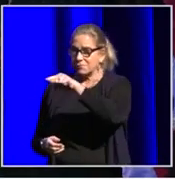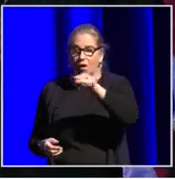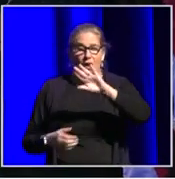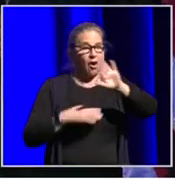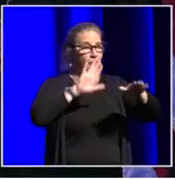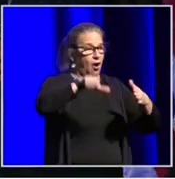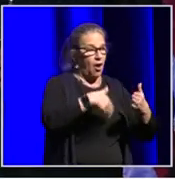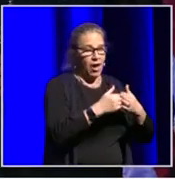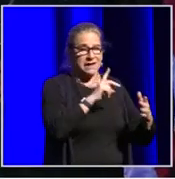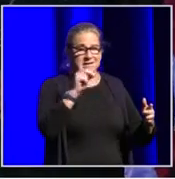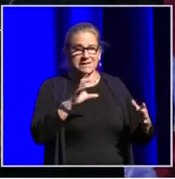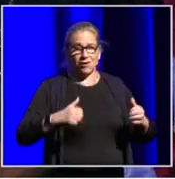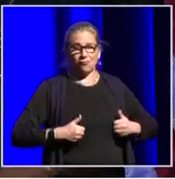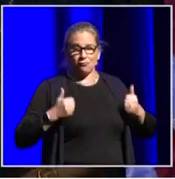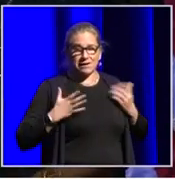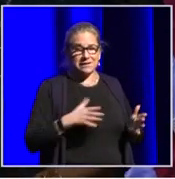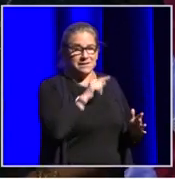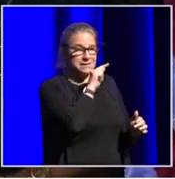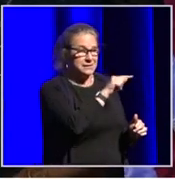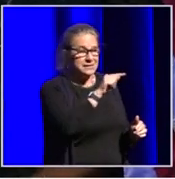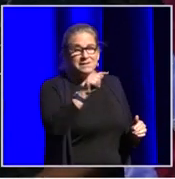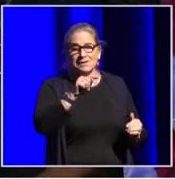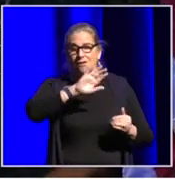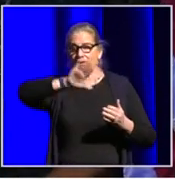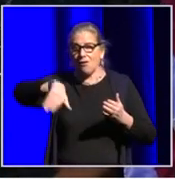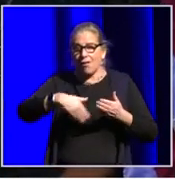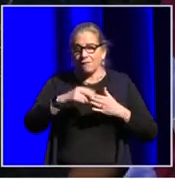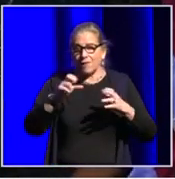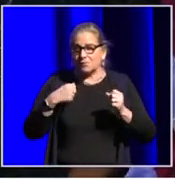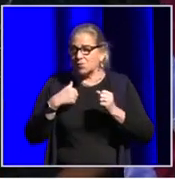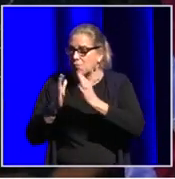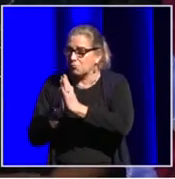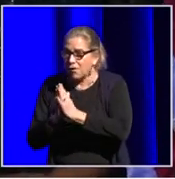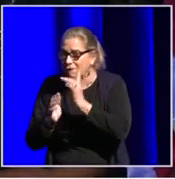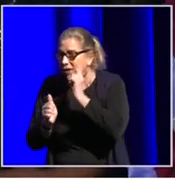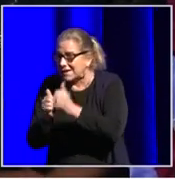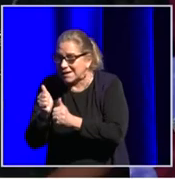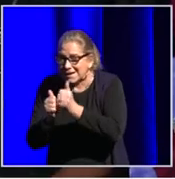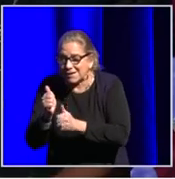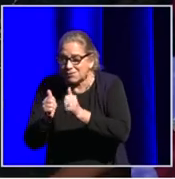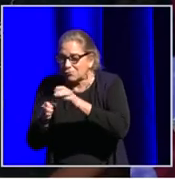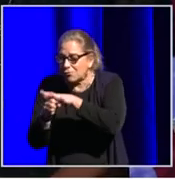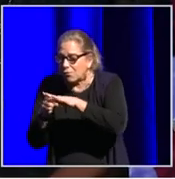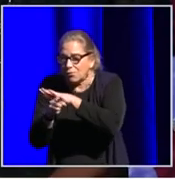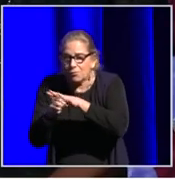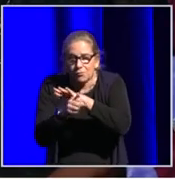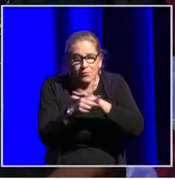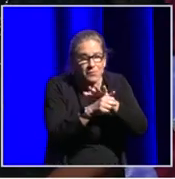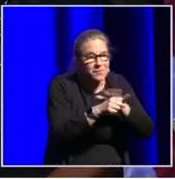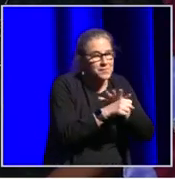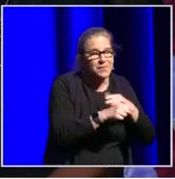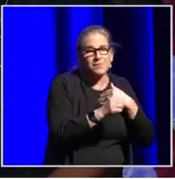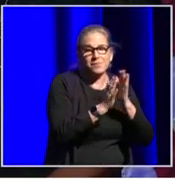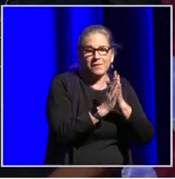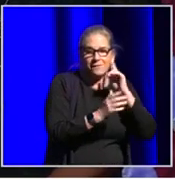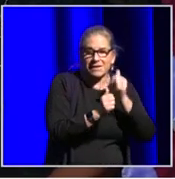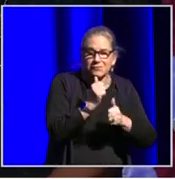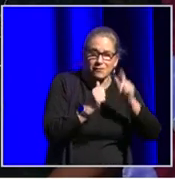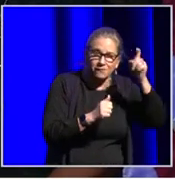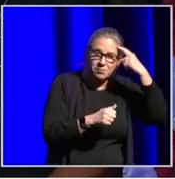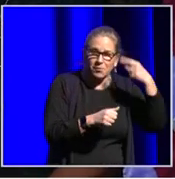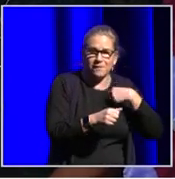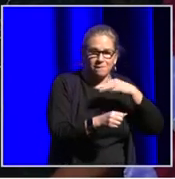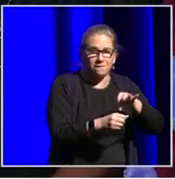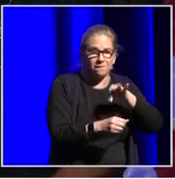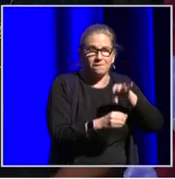nation, O God, and we pray for our local government. We pray for the right to vote, O God, that we may continue to show up as